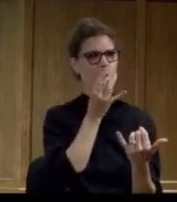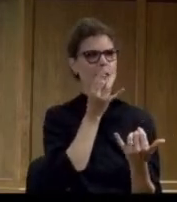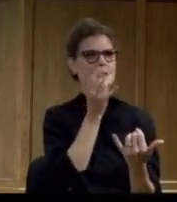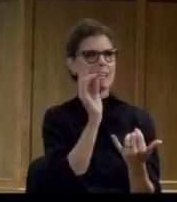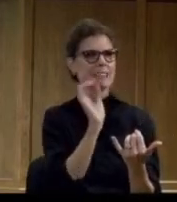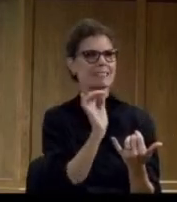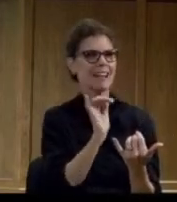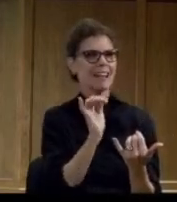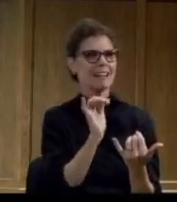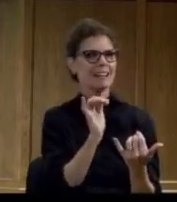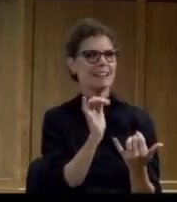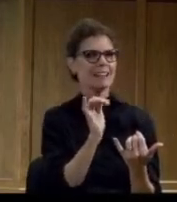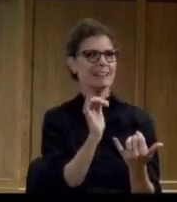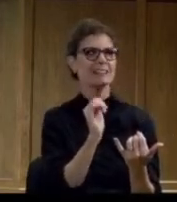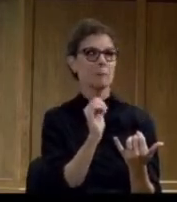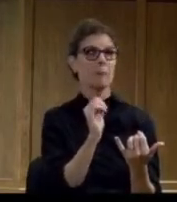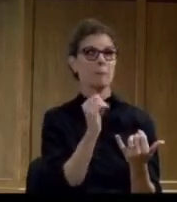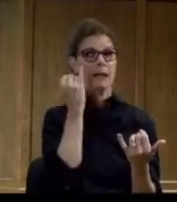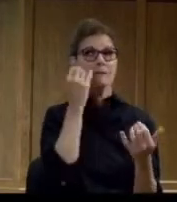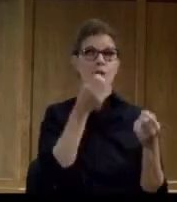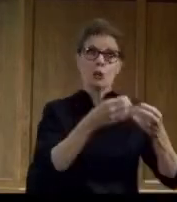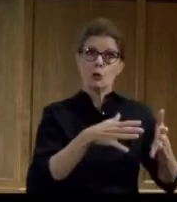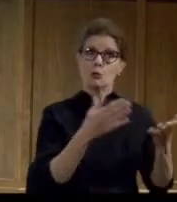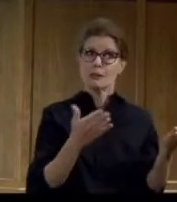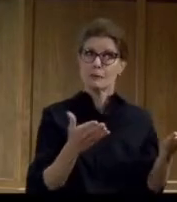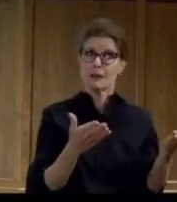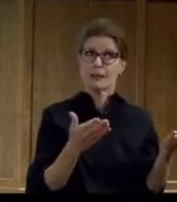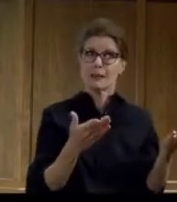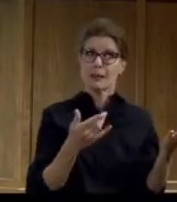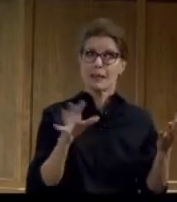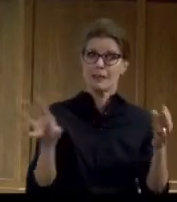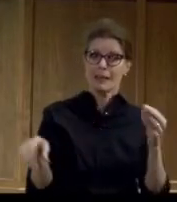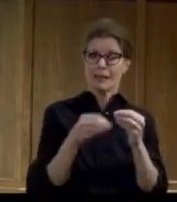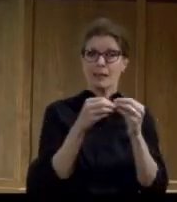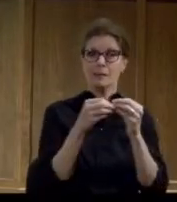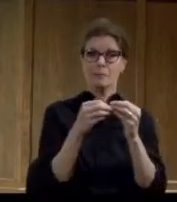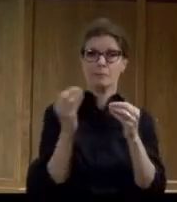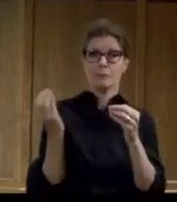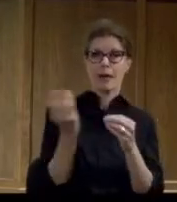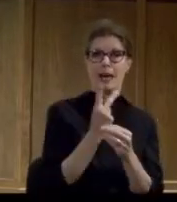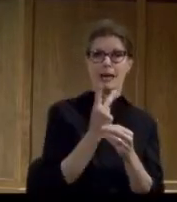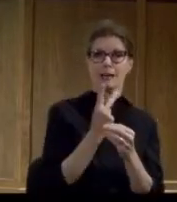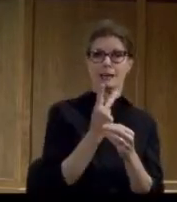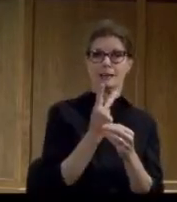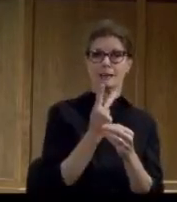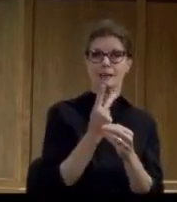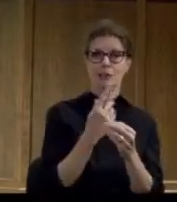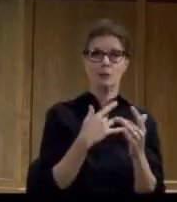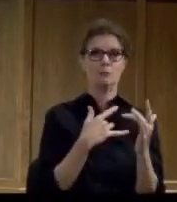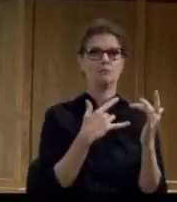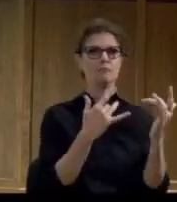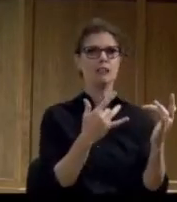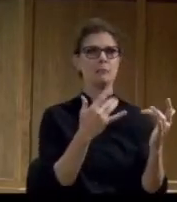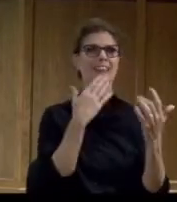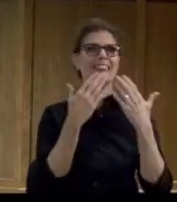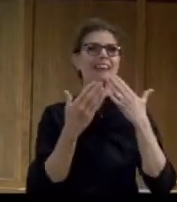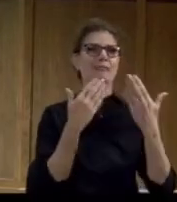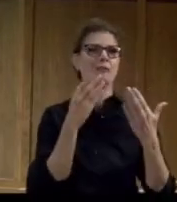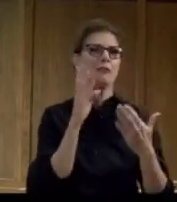tend to be thankful for it. Now, I say all this to introduce this idea. I think there's generally